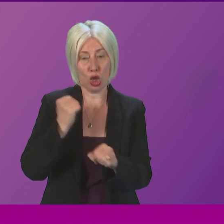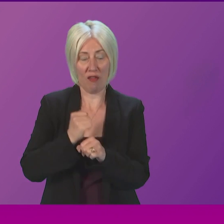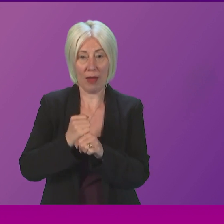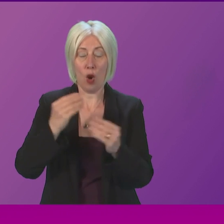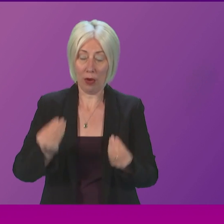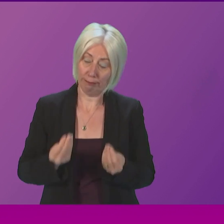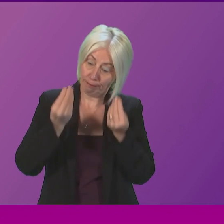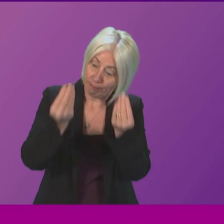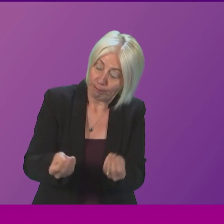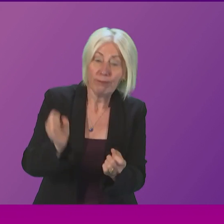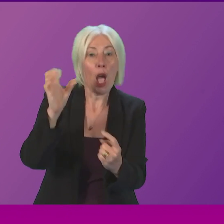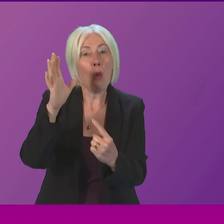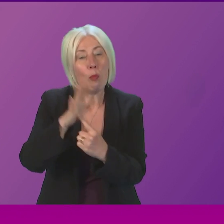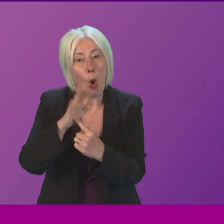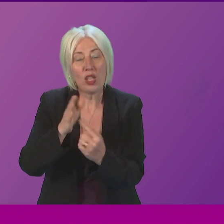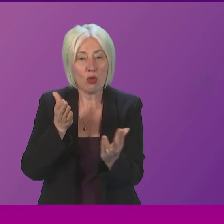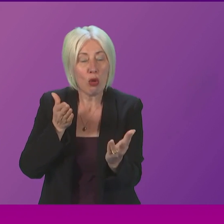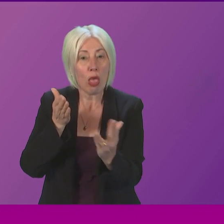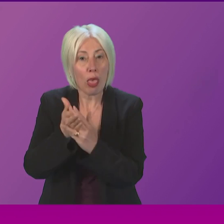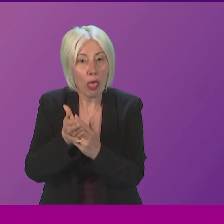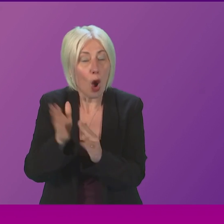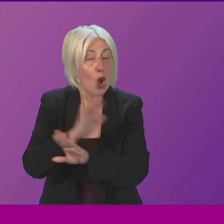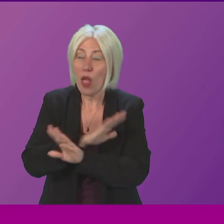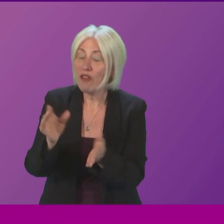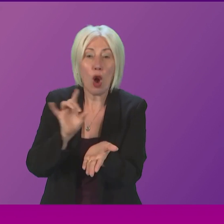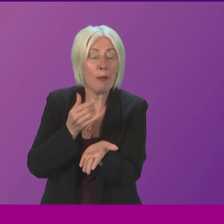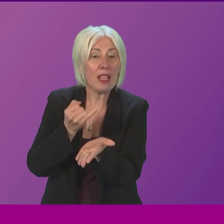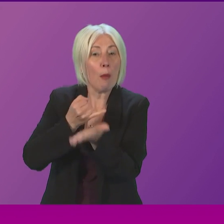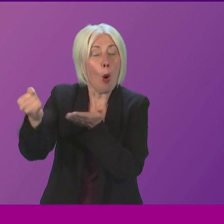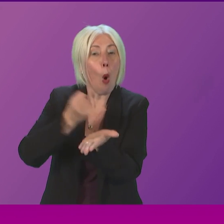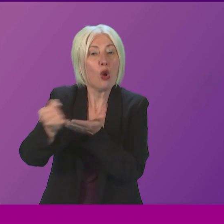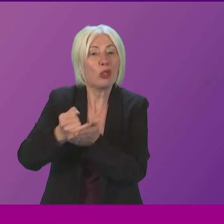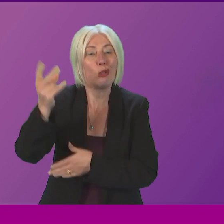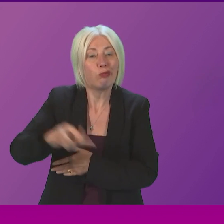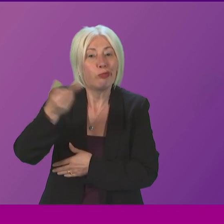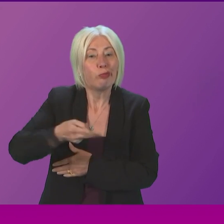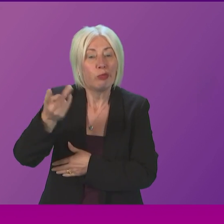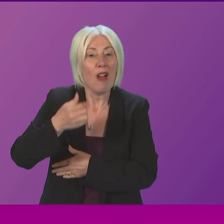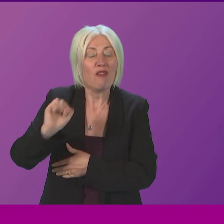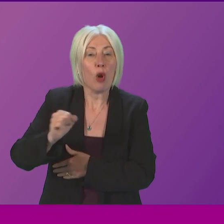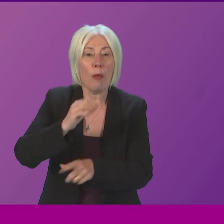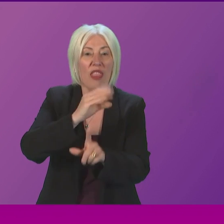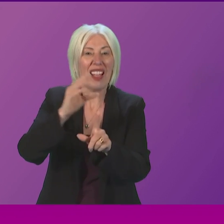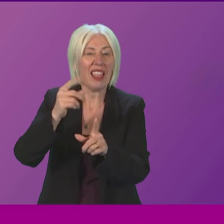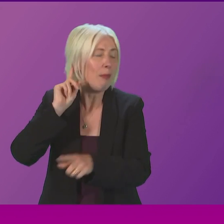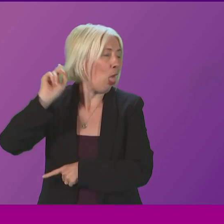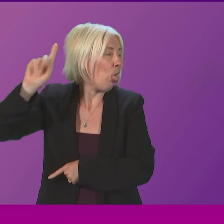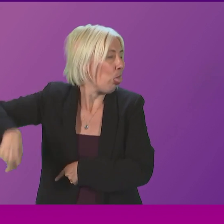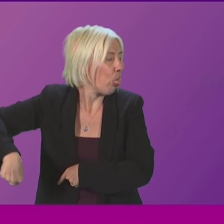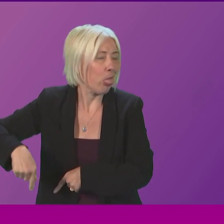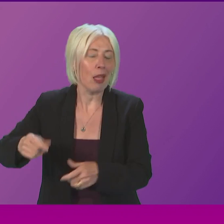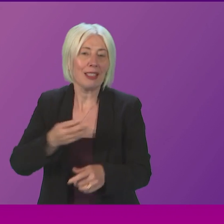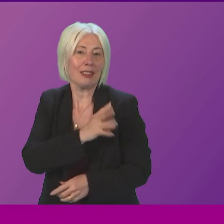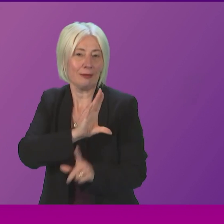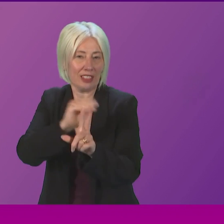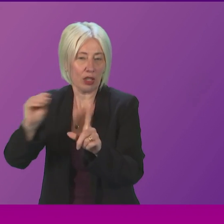forward important interventions that they're not opposed time and time again by the climate-denying Conservative Party.